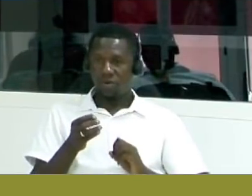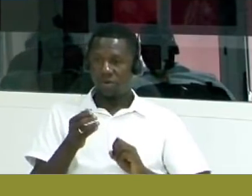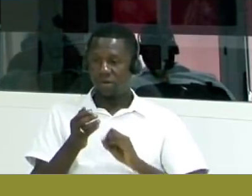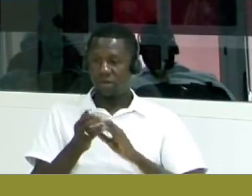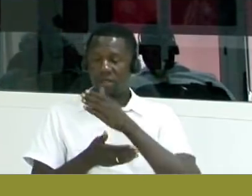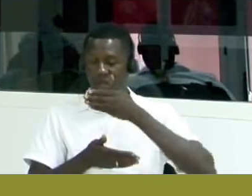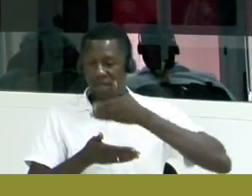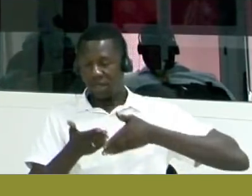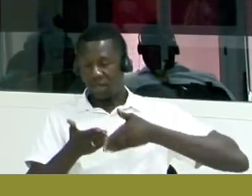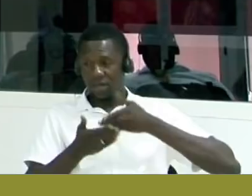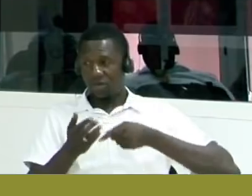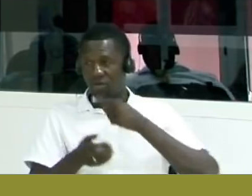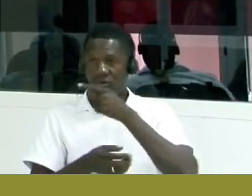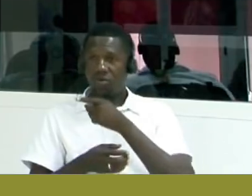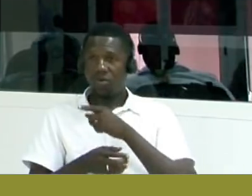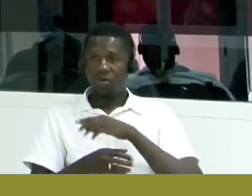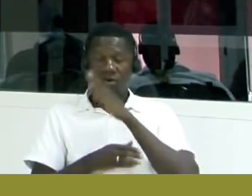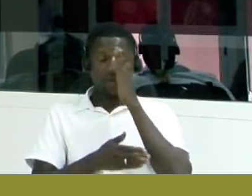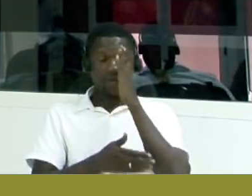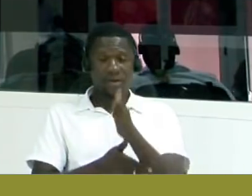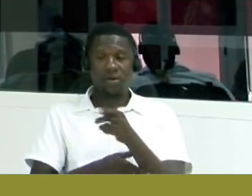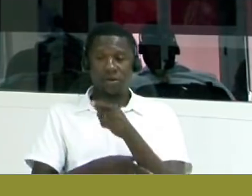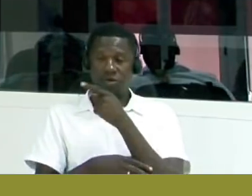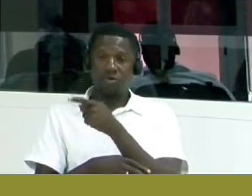In all fairness to you,